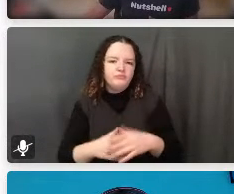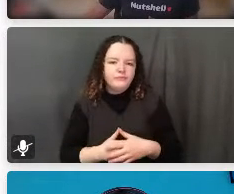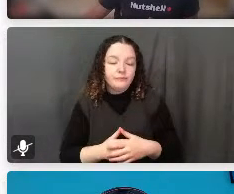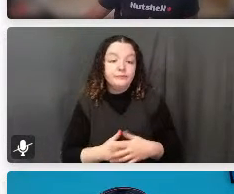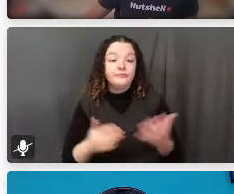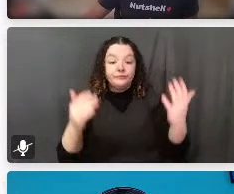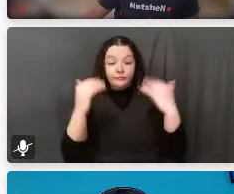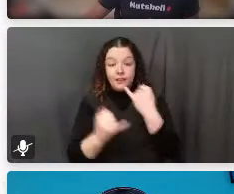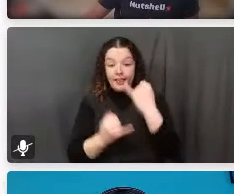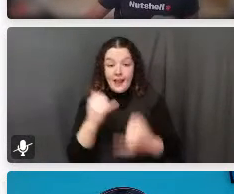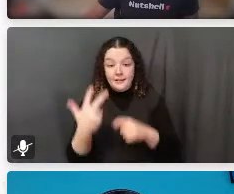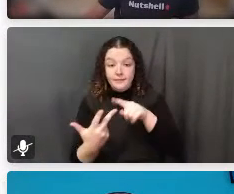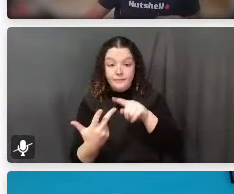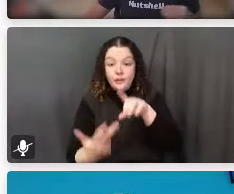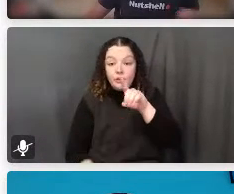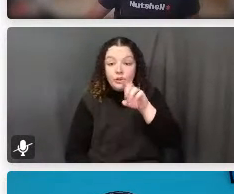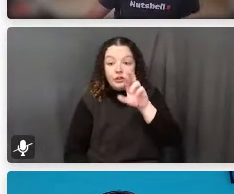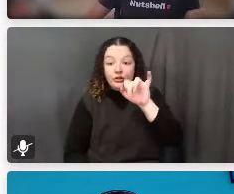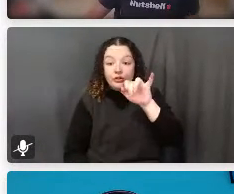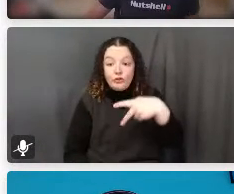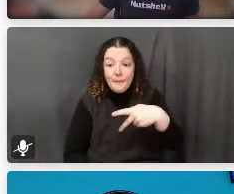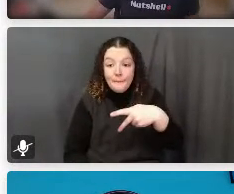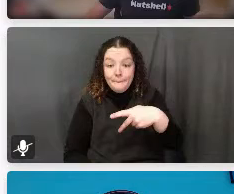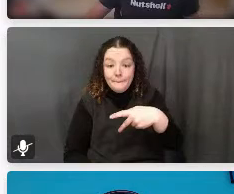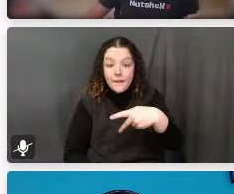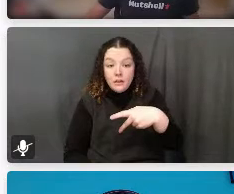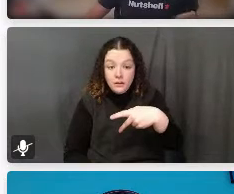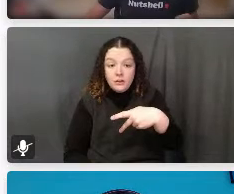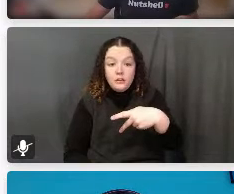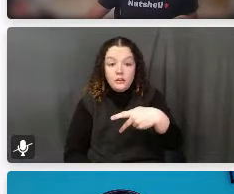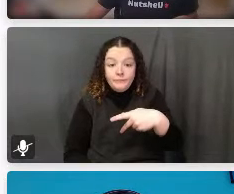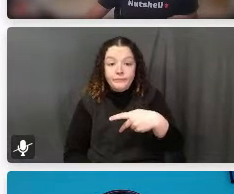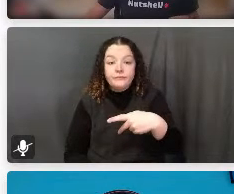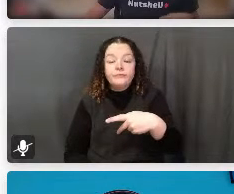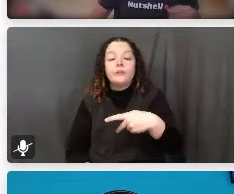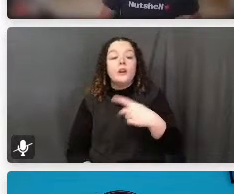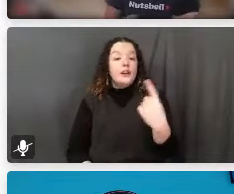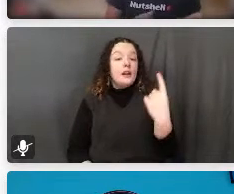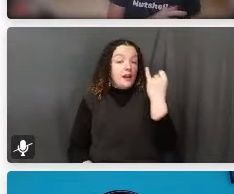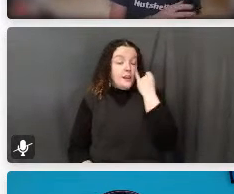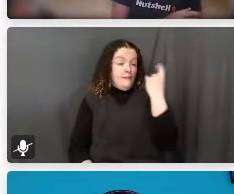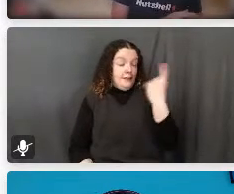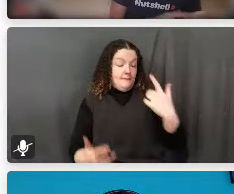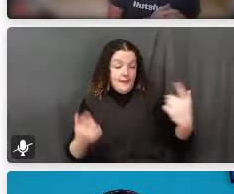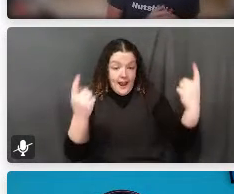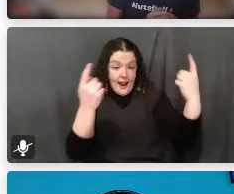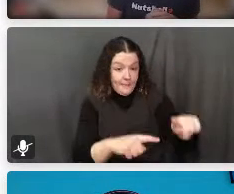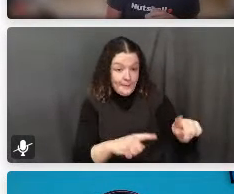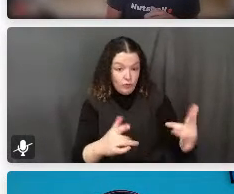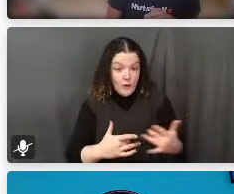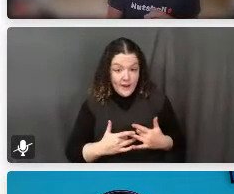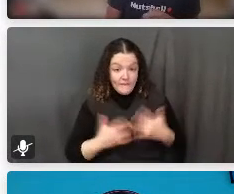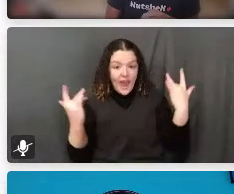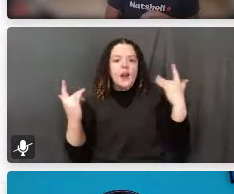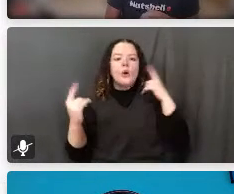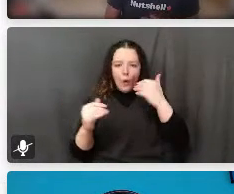drip sequences. And this is a series of emails triggered by an event and designed to meet a certain goal with inside Nutshell.